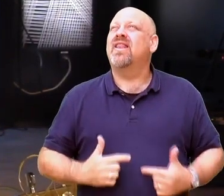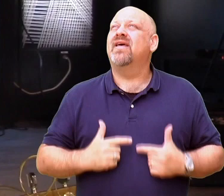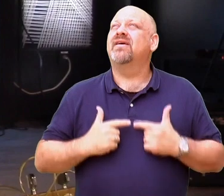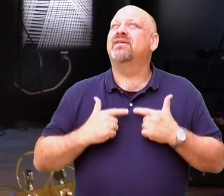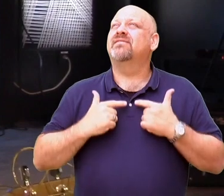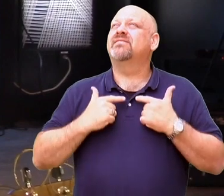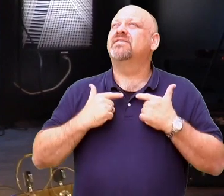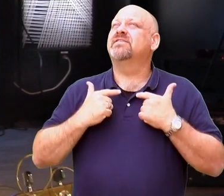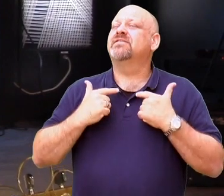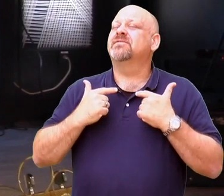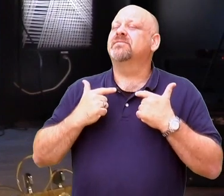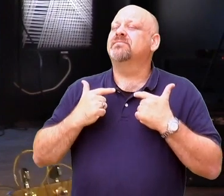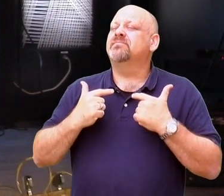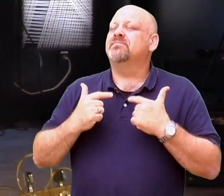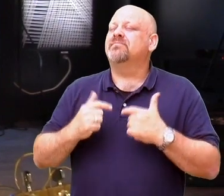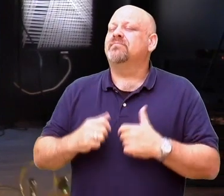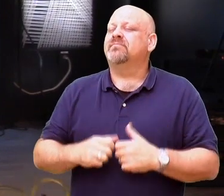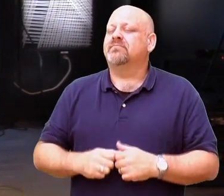Redeemer lives.